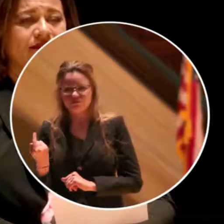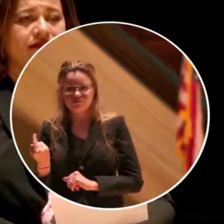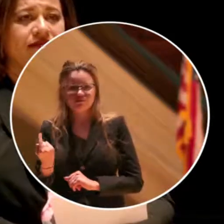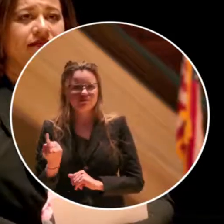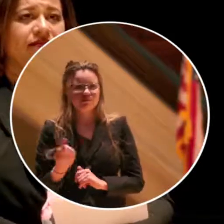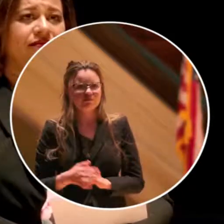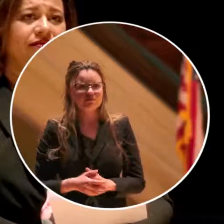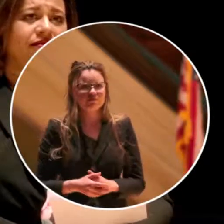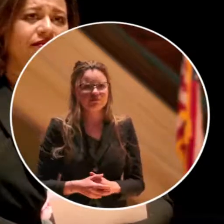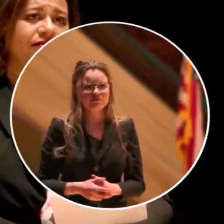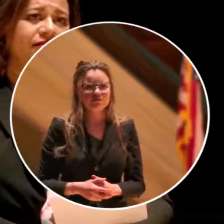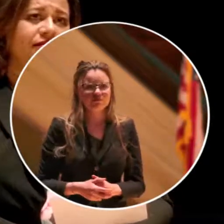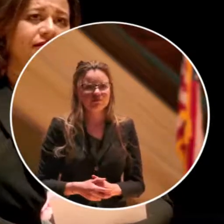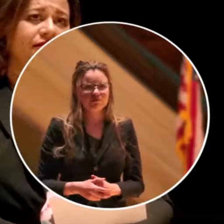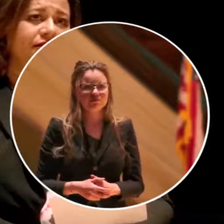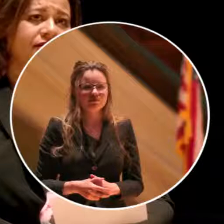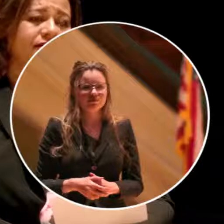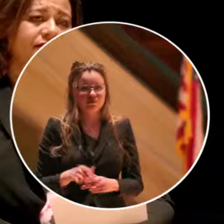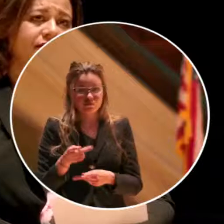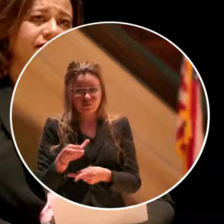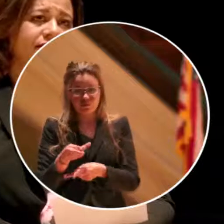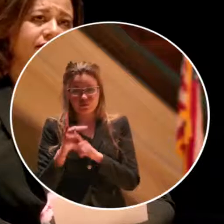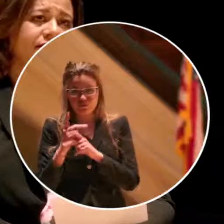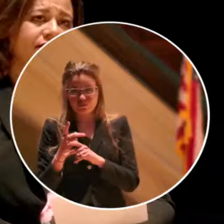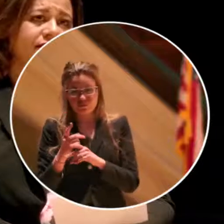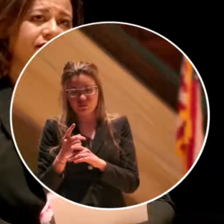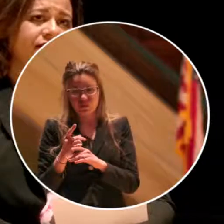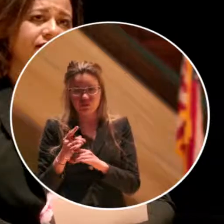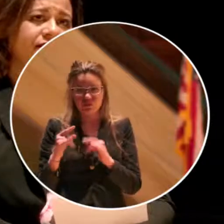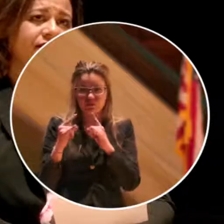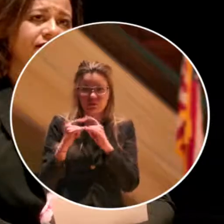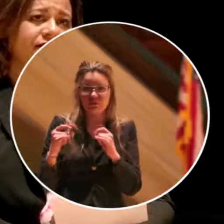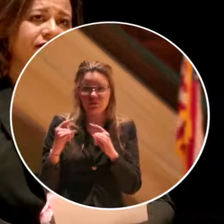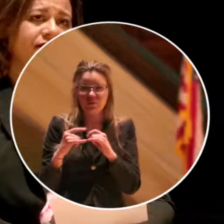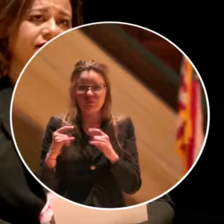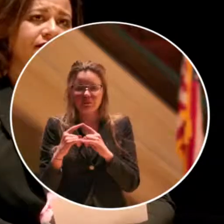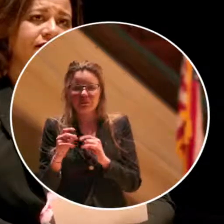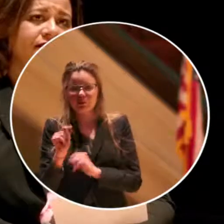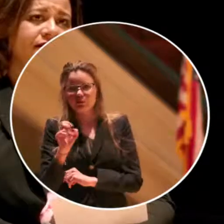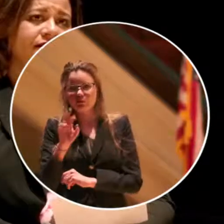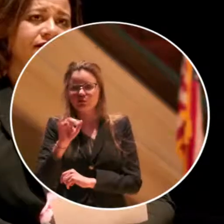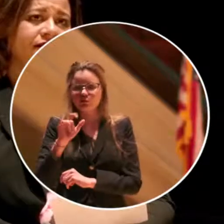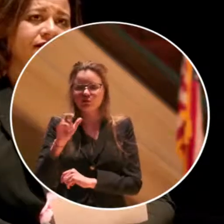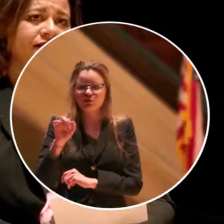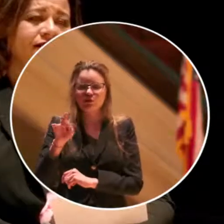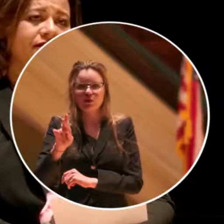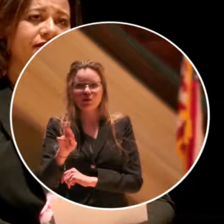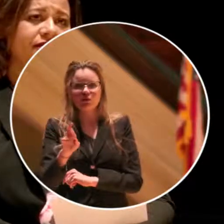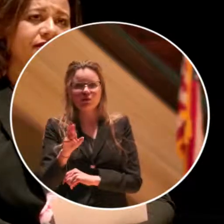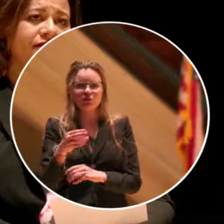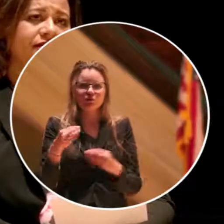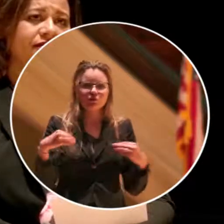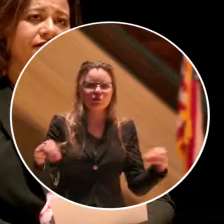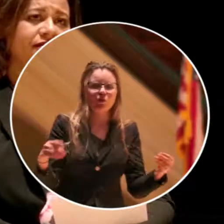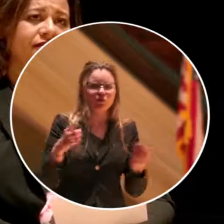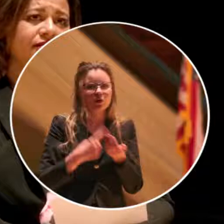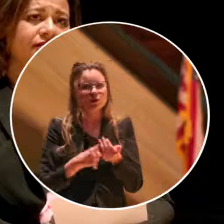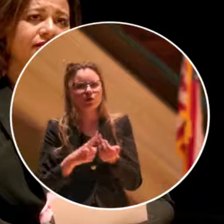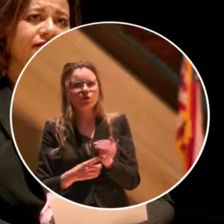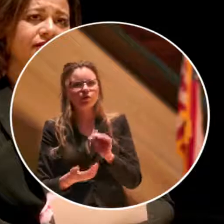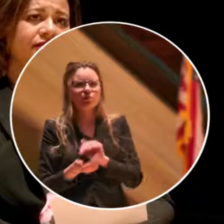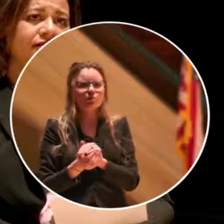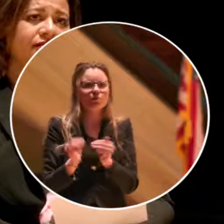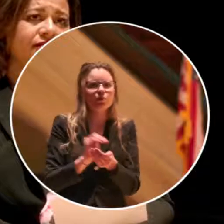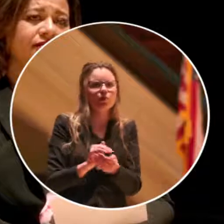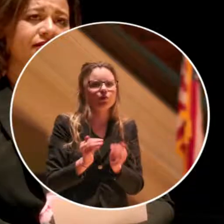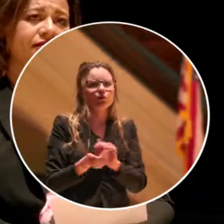Set up a borrowed camping trailer on the street out front and sold hot dogs and hamburgers to bring in some money while the restaurant